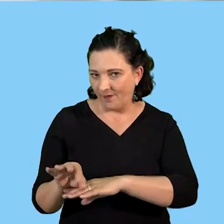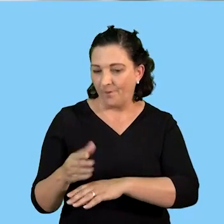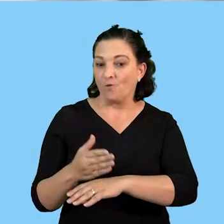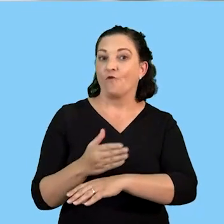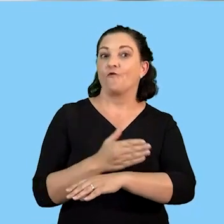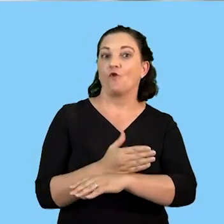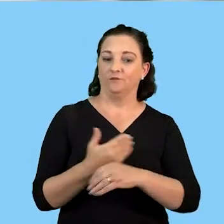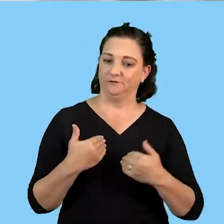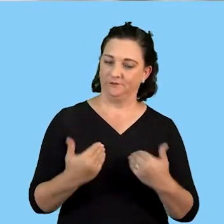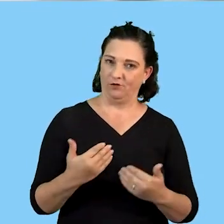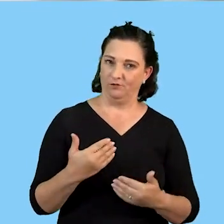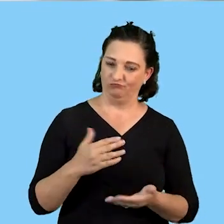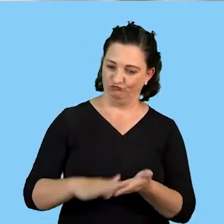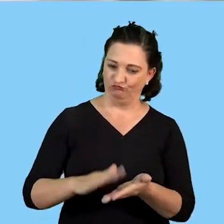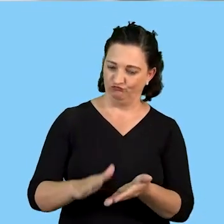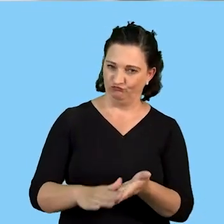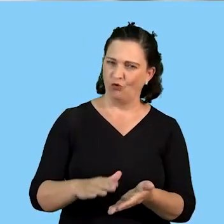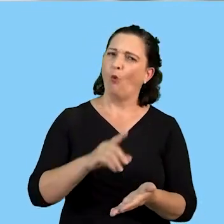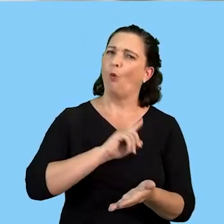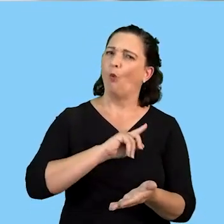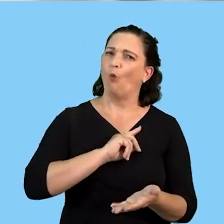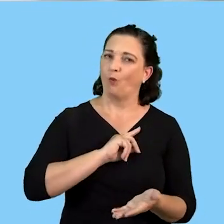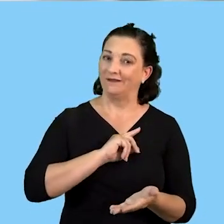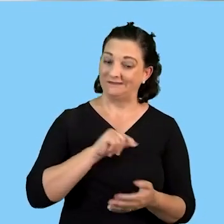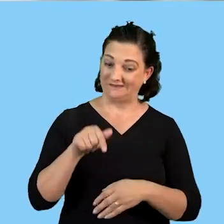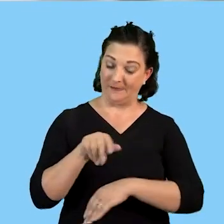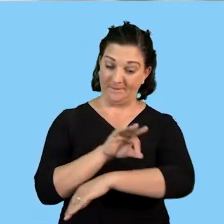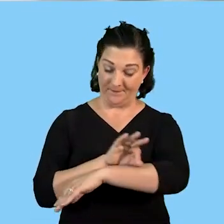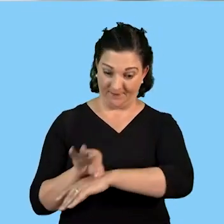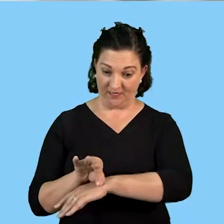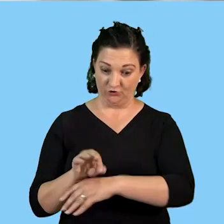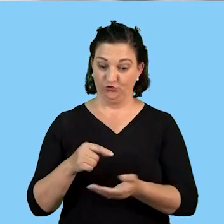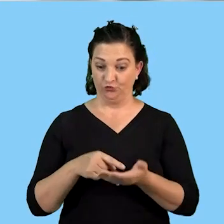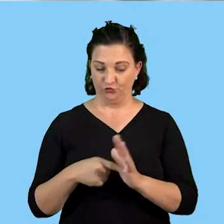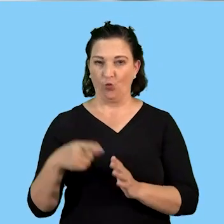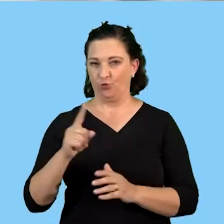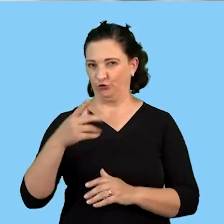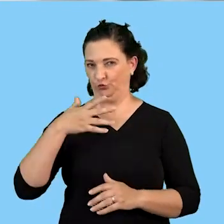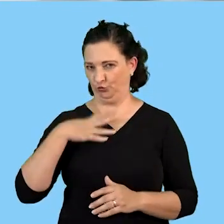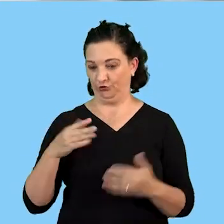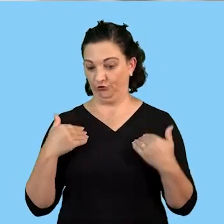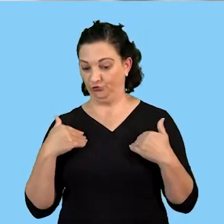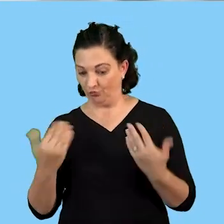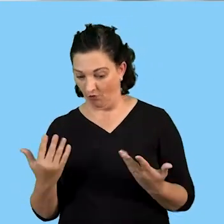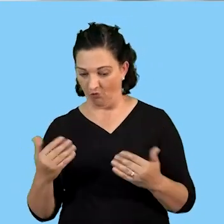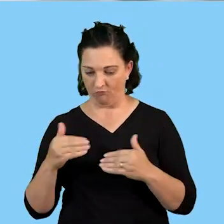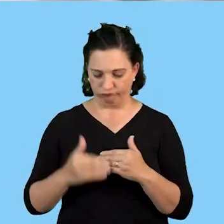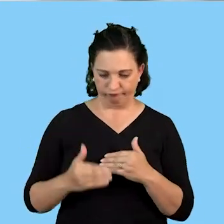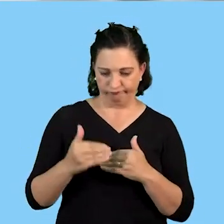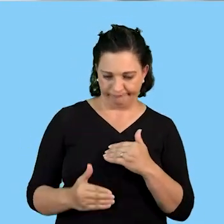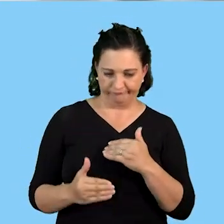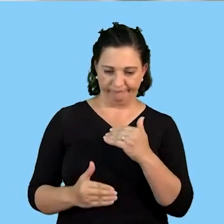a business plan before it starts operating. Why? Because that business plan serves as